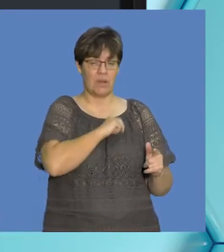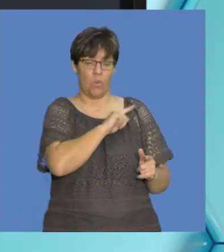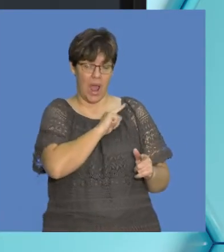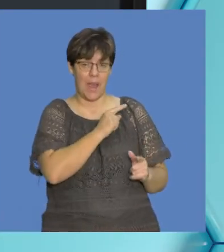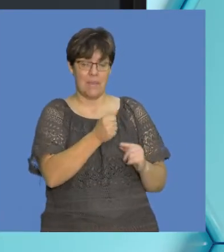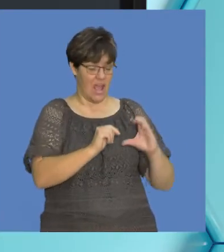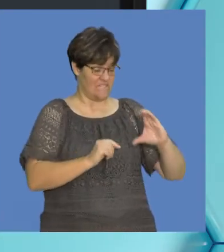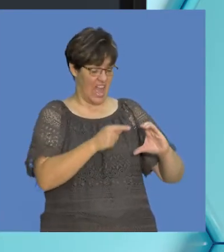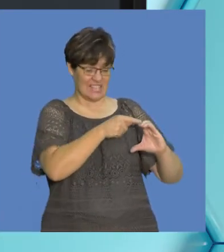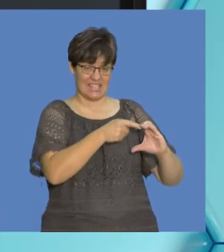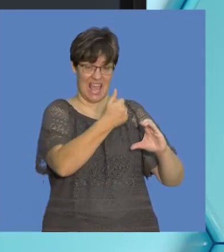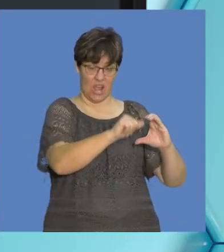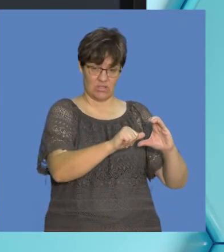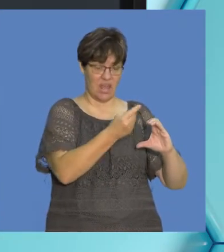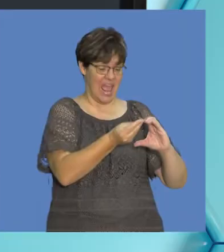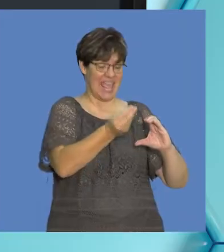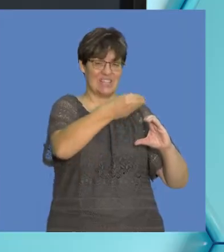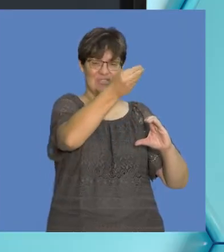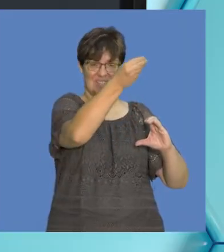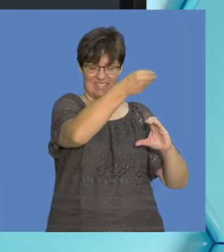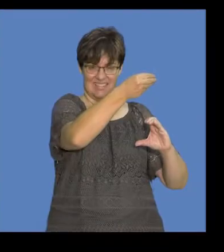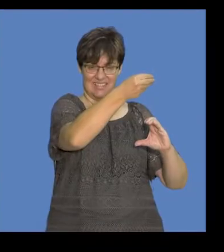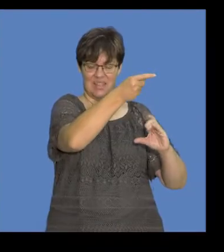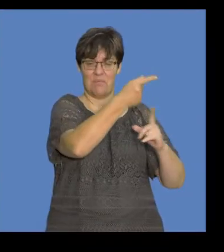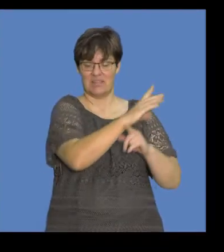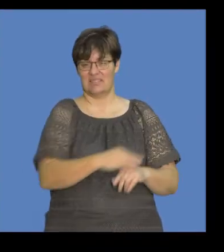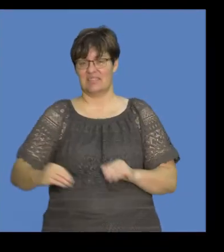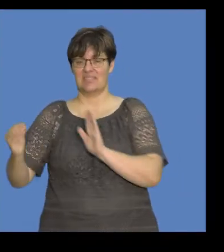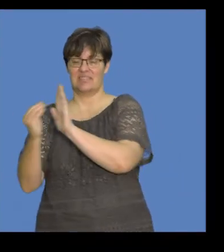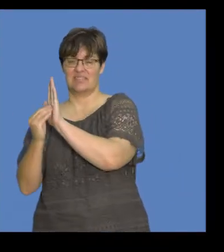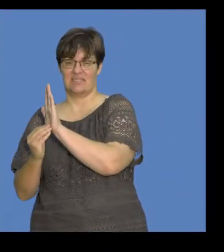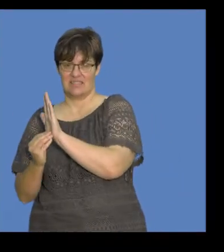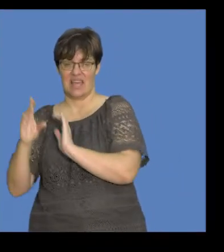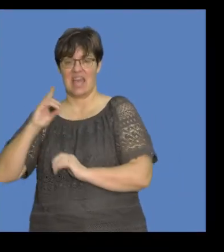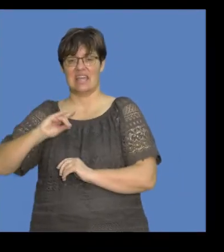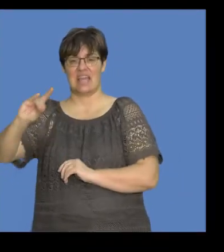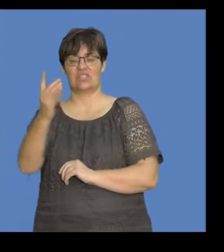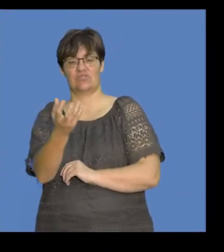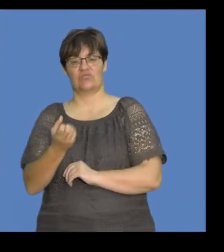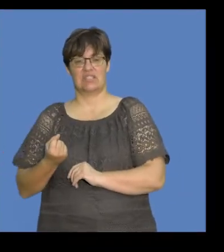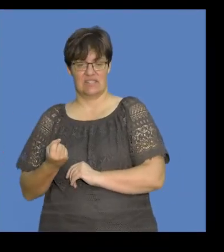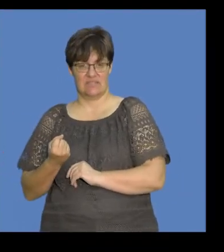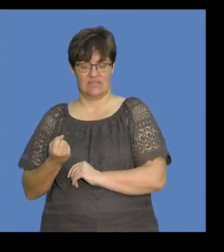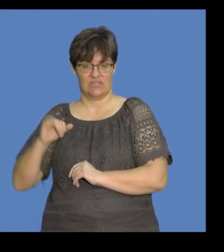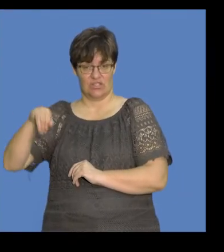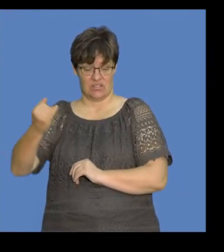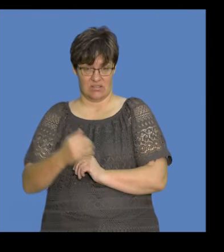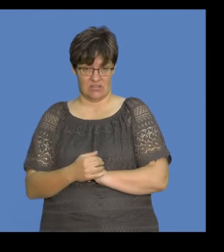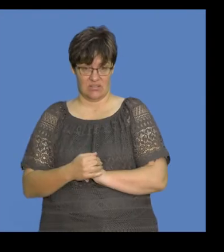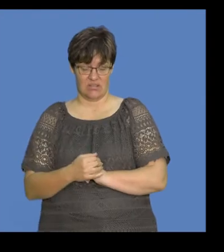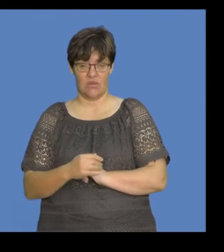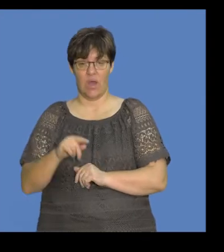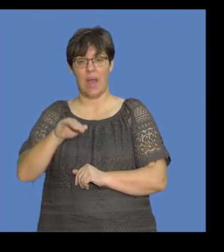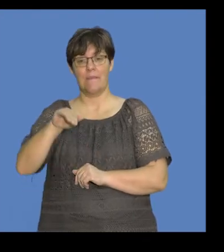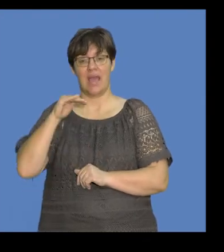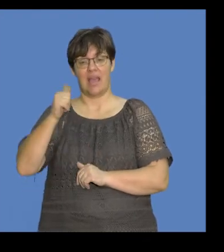account, and therefore that interest will have to be recorded in my cash receipts journal. Why? My bank account